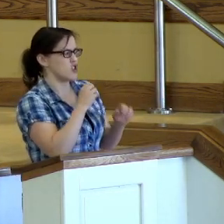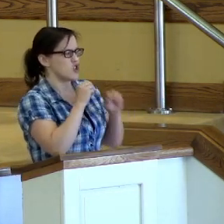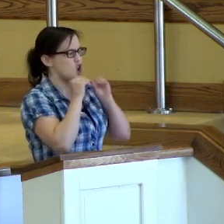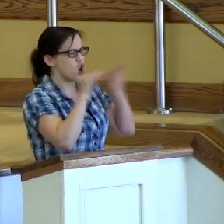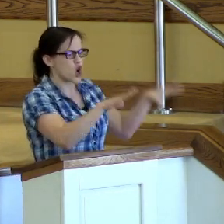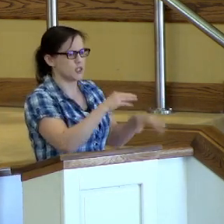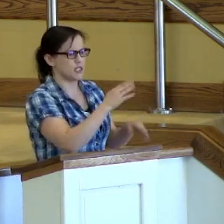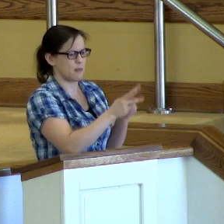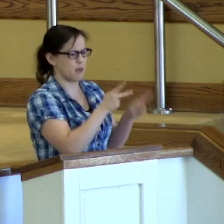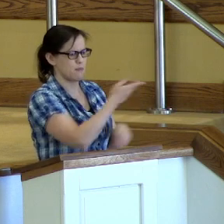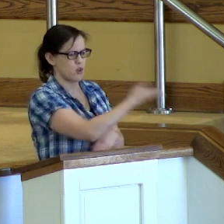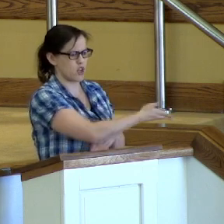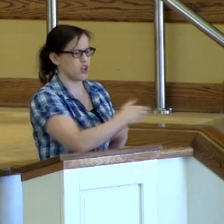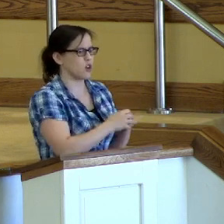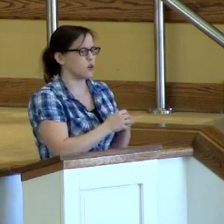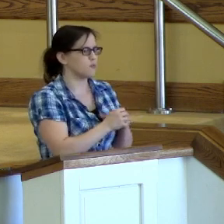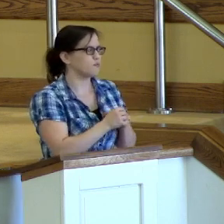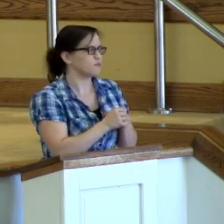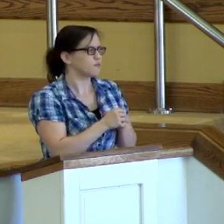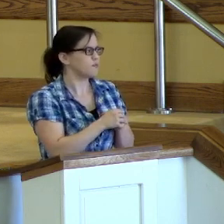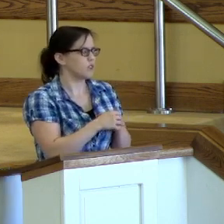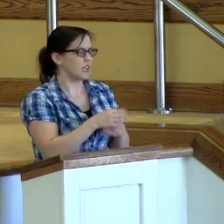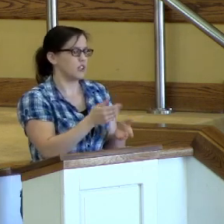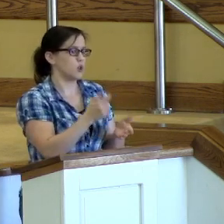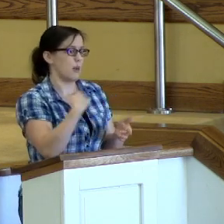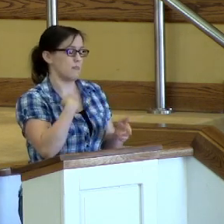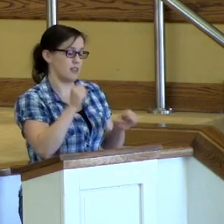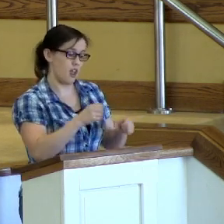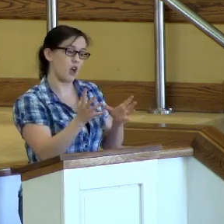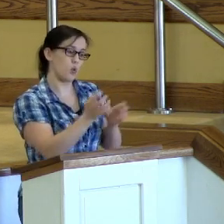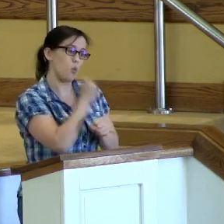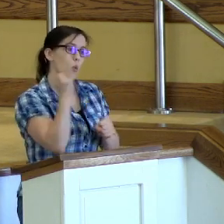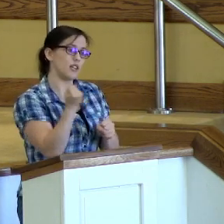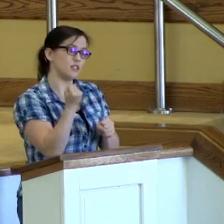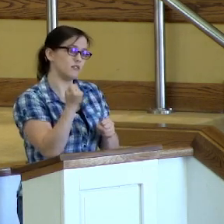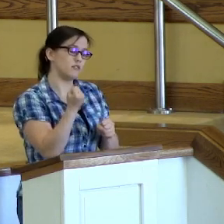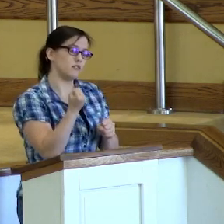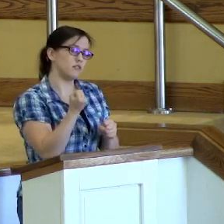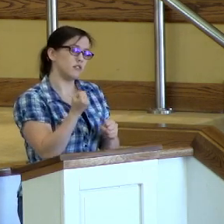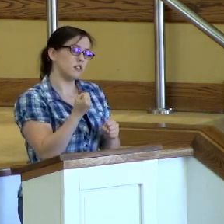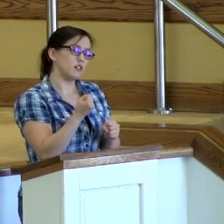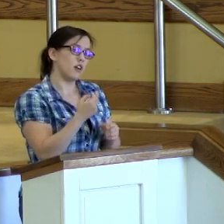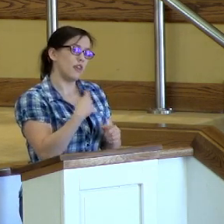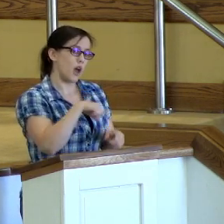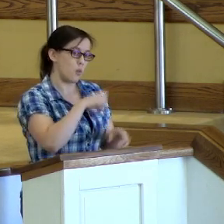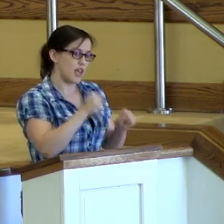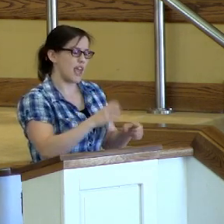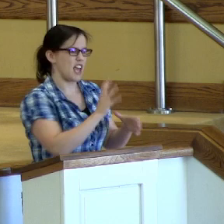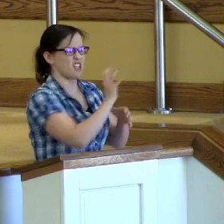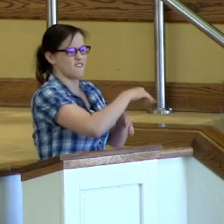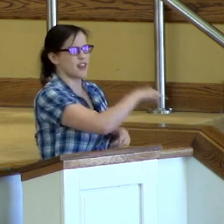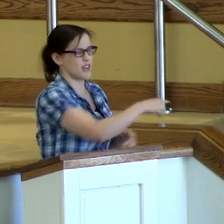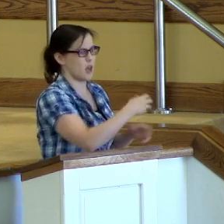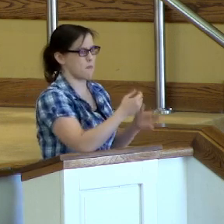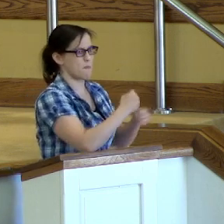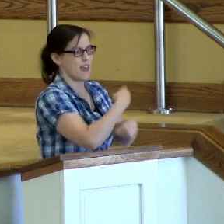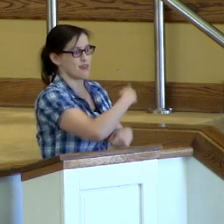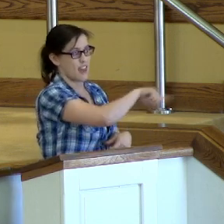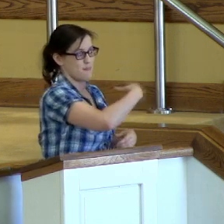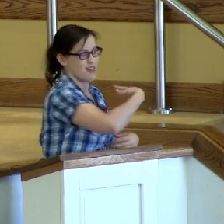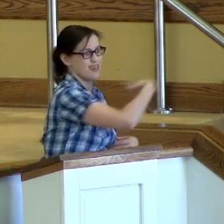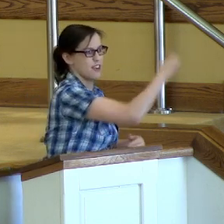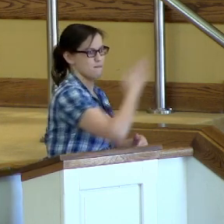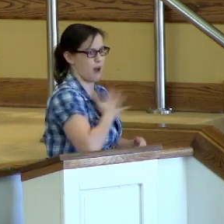me. Peradventure, I shall prevail, that they may smite them, and they may drive them out of the